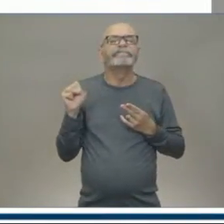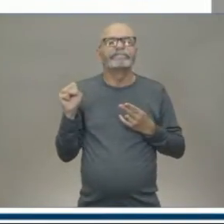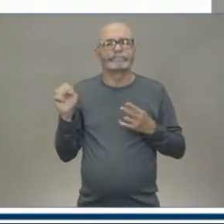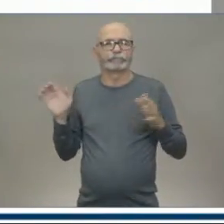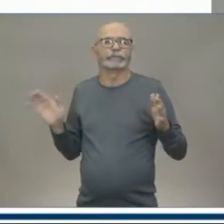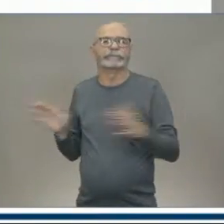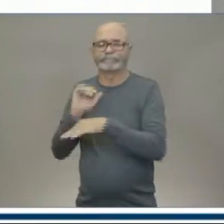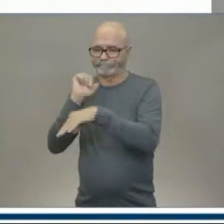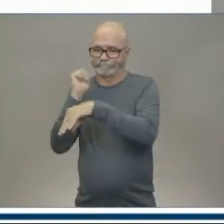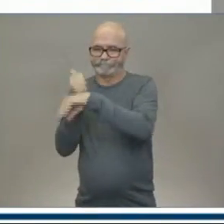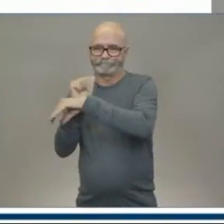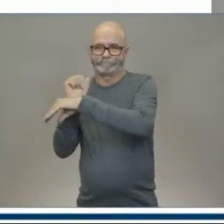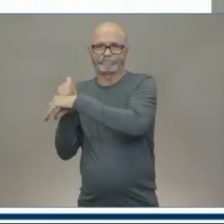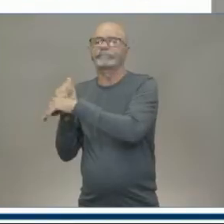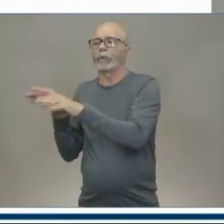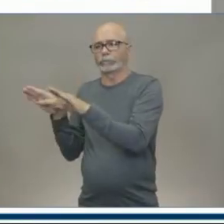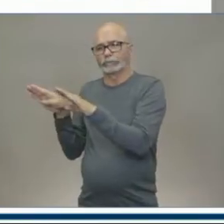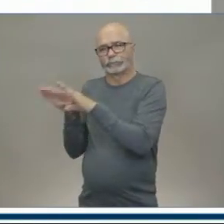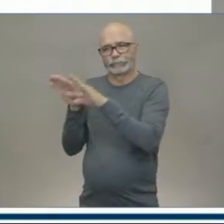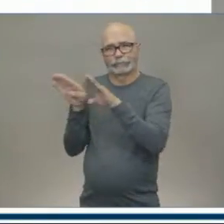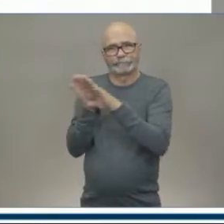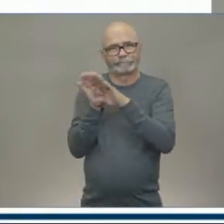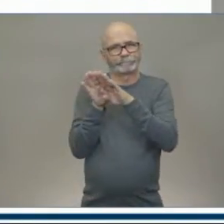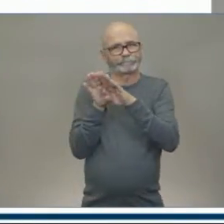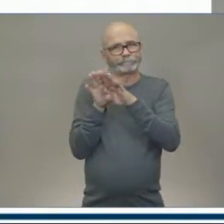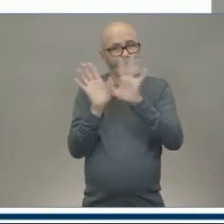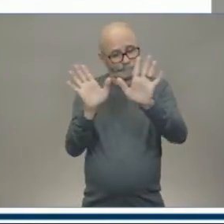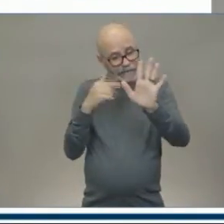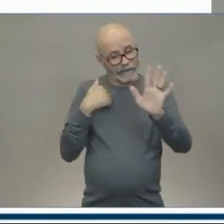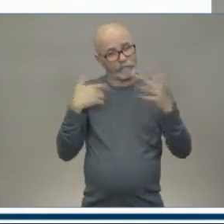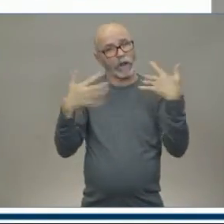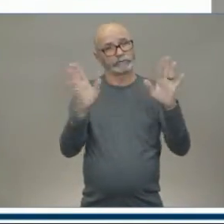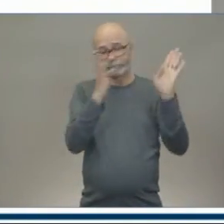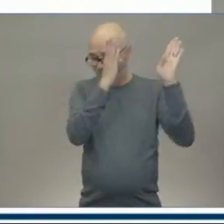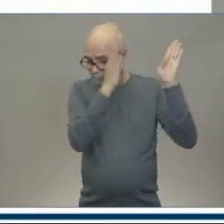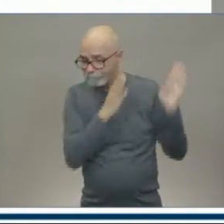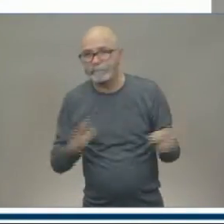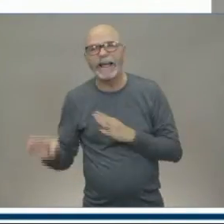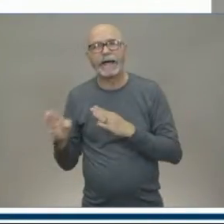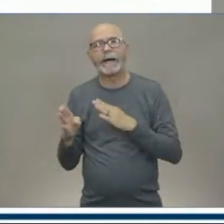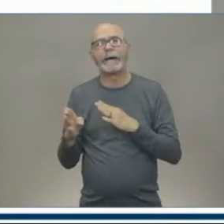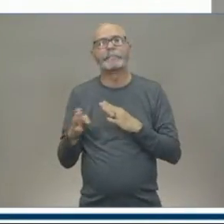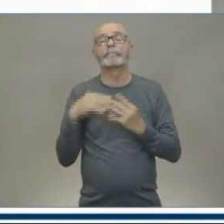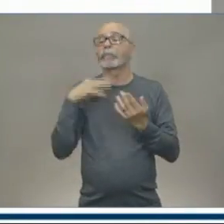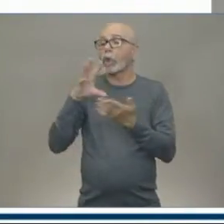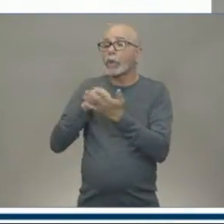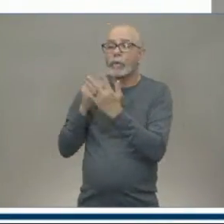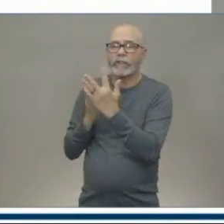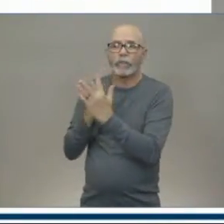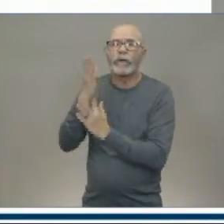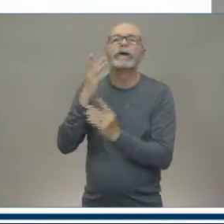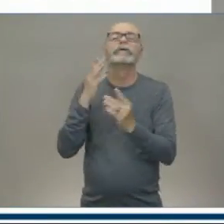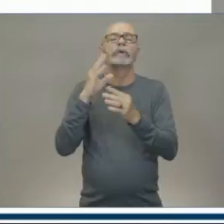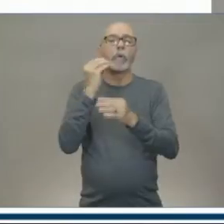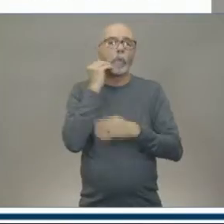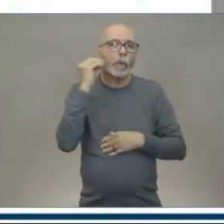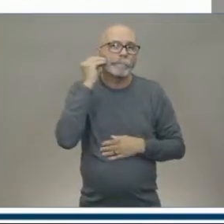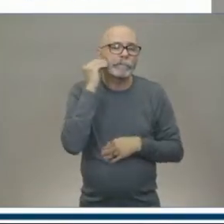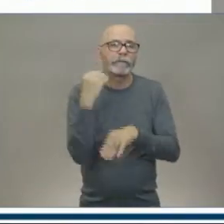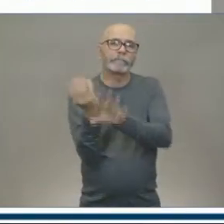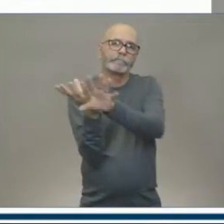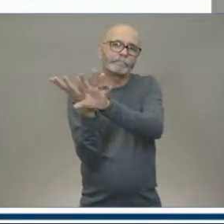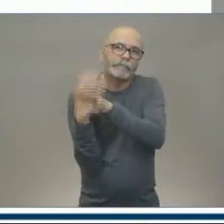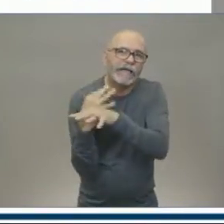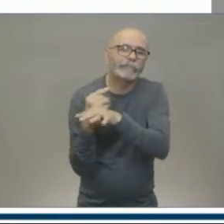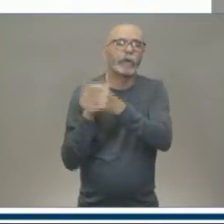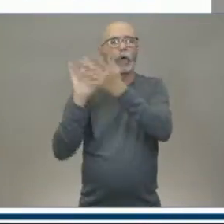and education can speak more to this, but robust plans for those students to learn from home, so they can continue to learn while we take